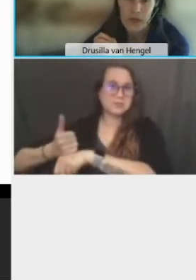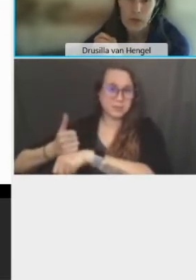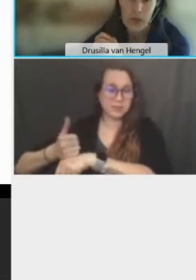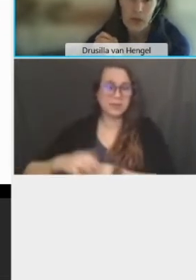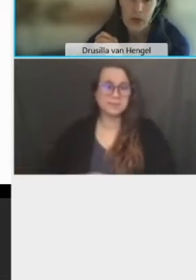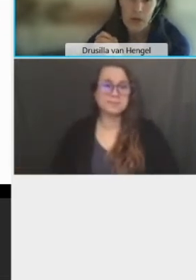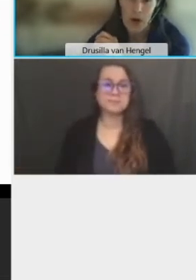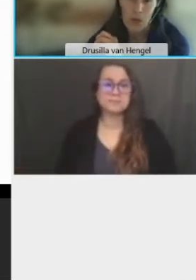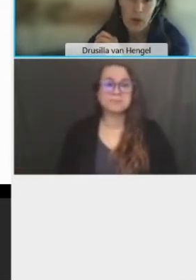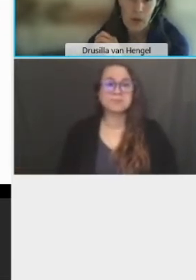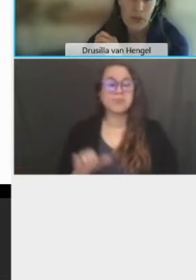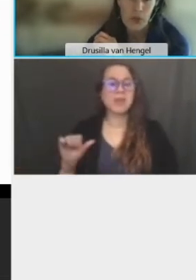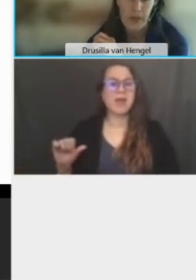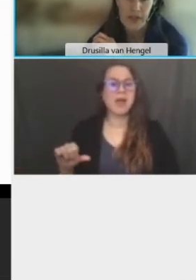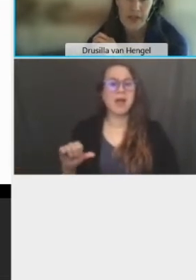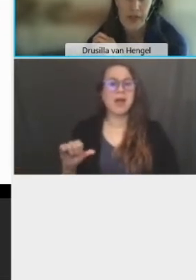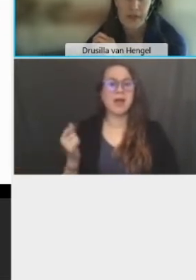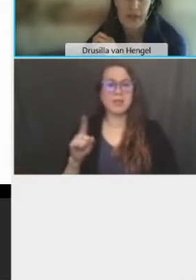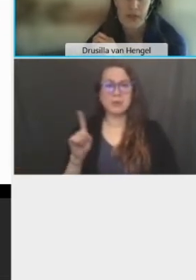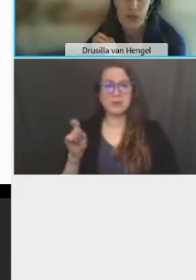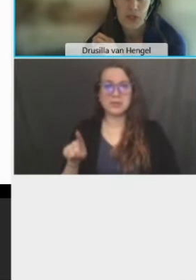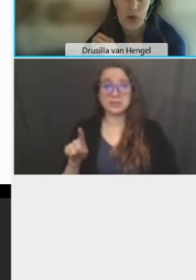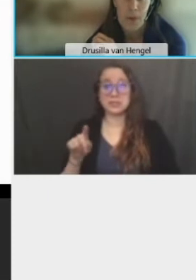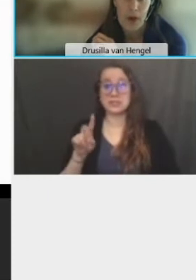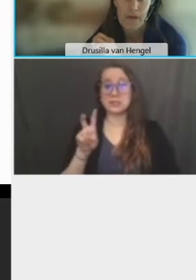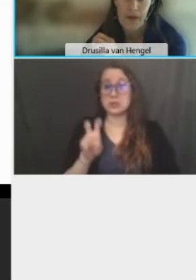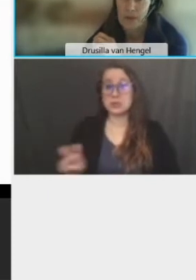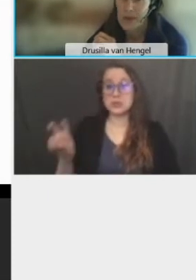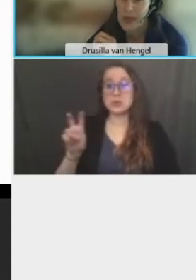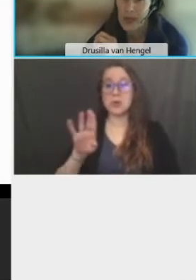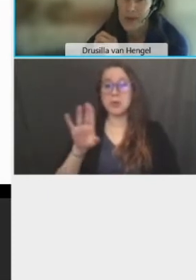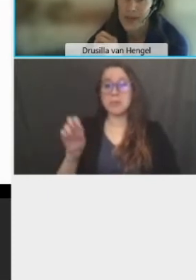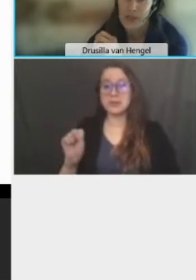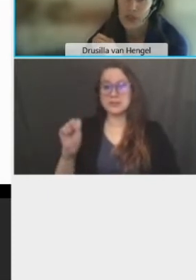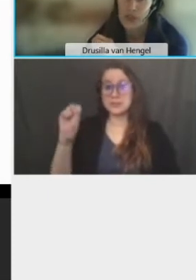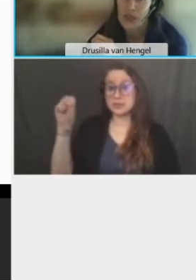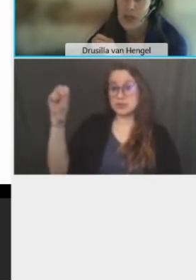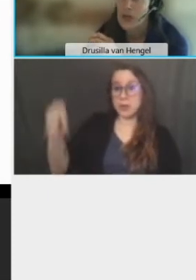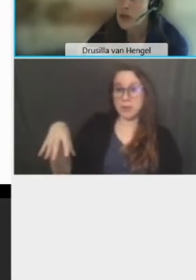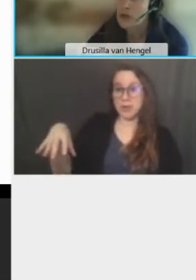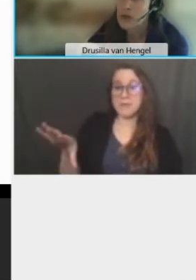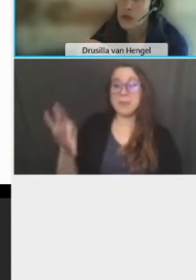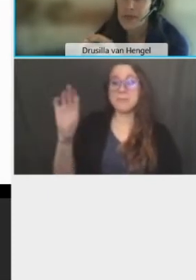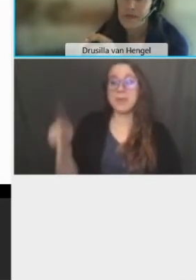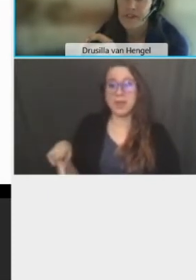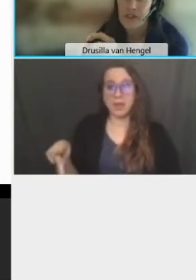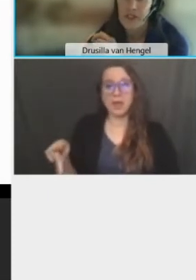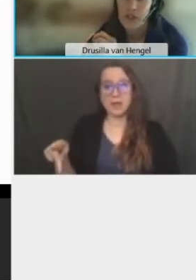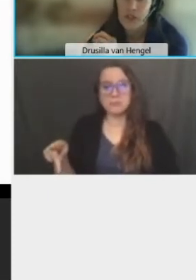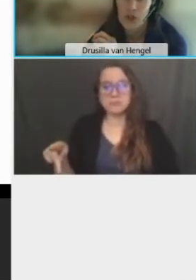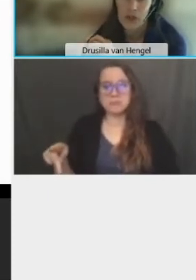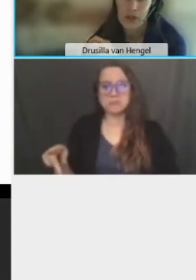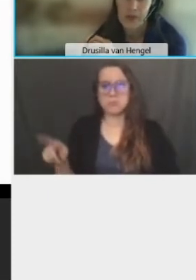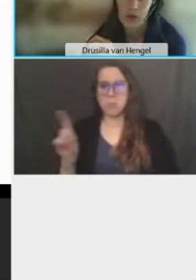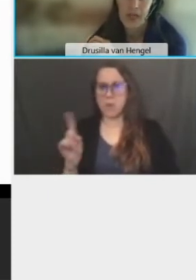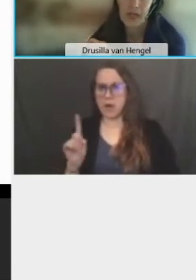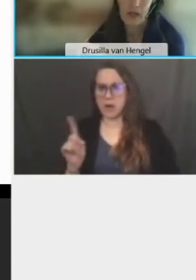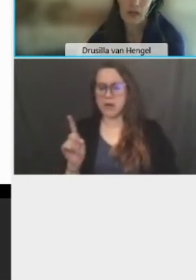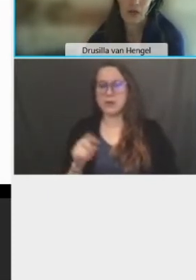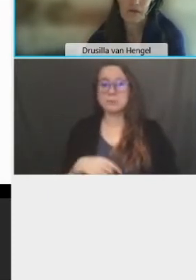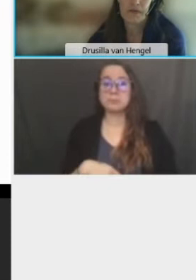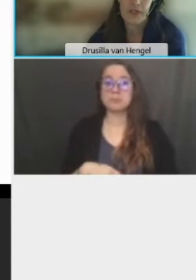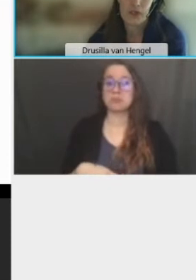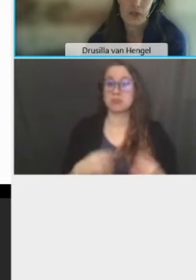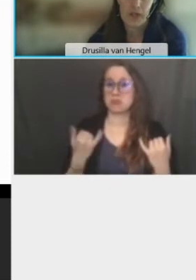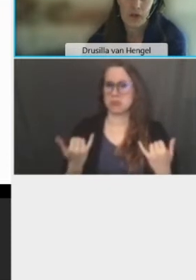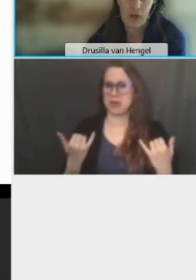Another question we heard are, where will tour buses be able to drop off and pick up passengers? No tour bus functions should currently be located